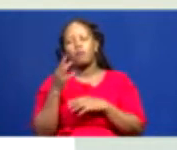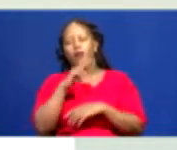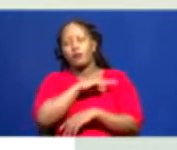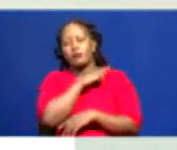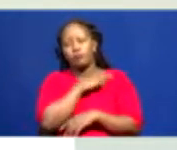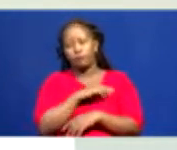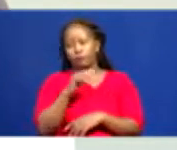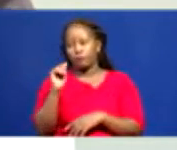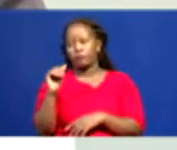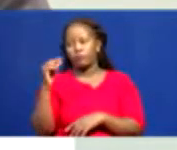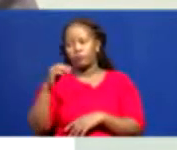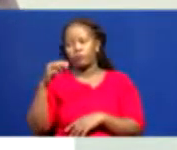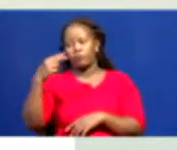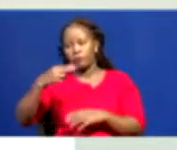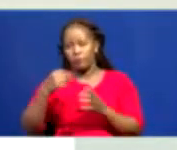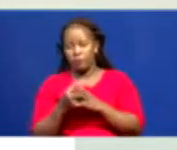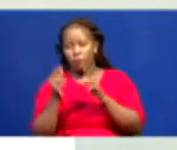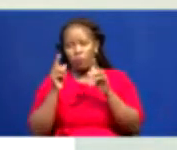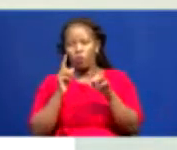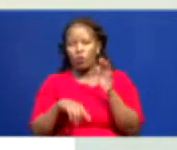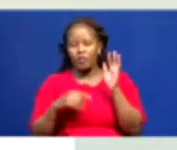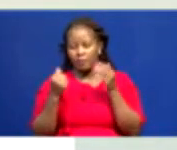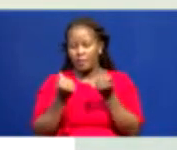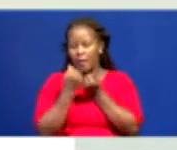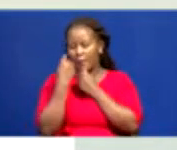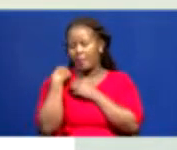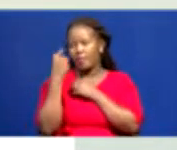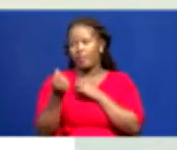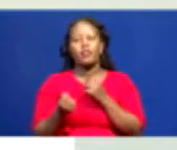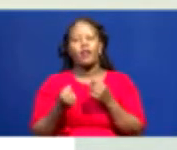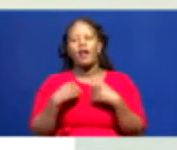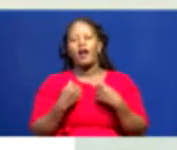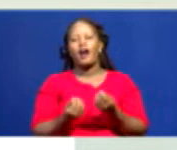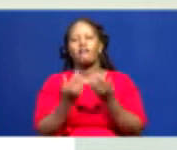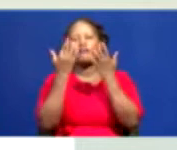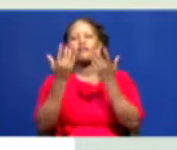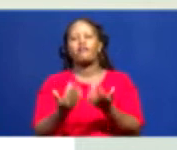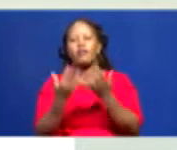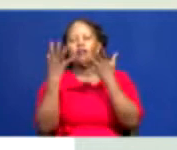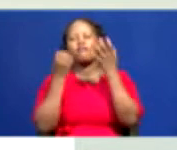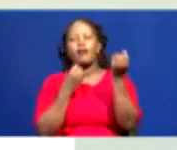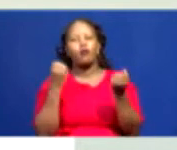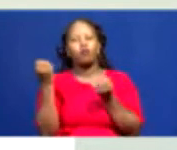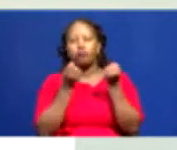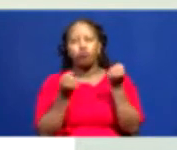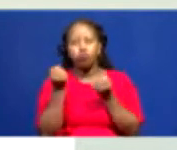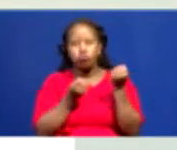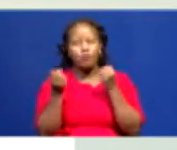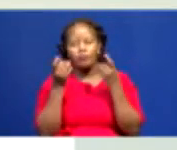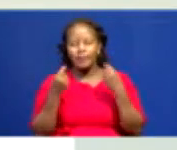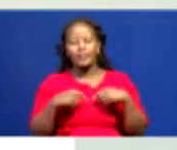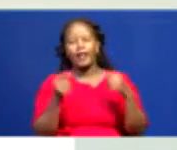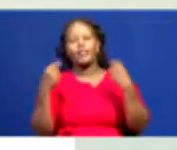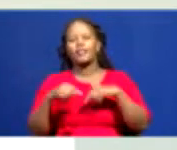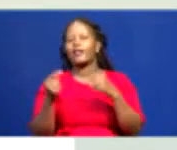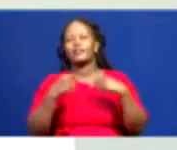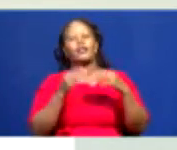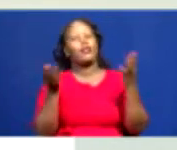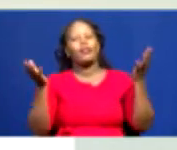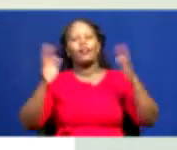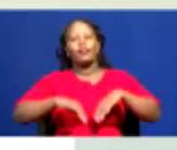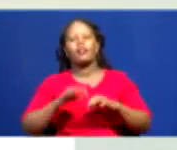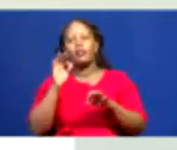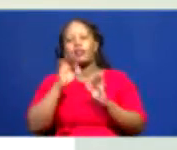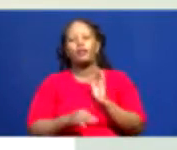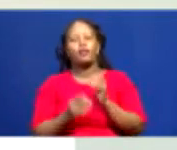Hospital. And what has been happening in the last few minutes is that the fire brigade and, of course, the locals have been trying their level best to put out fire that had